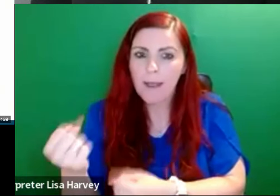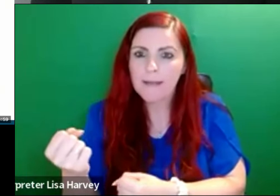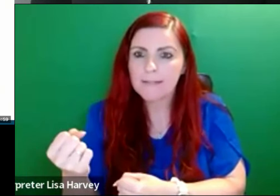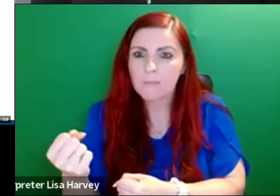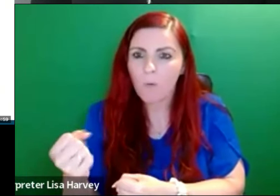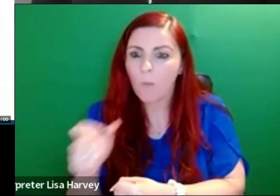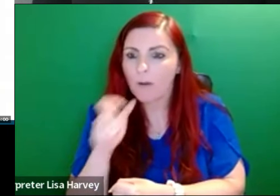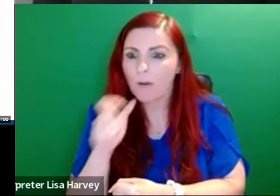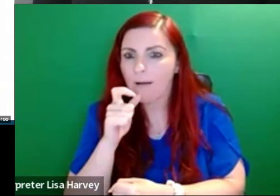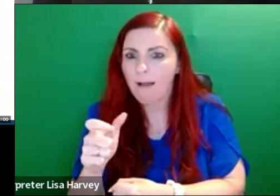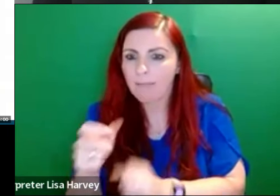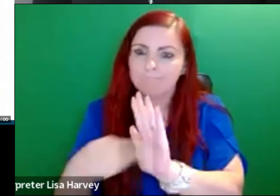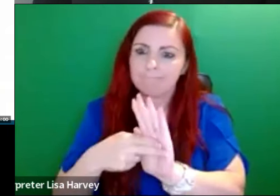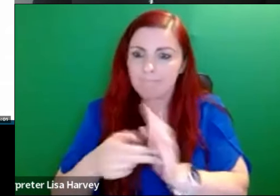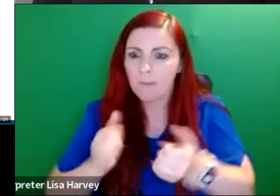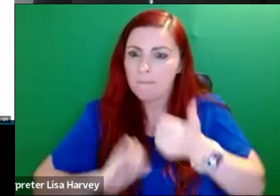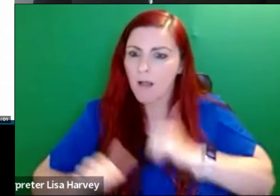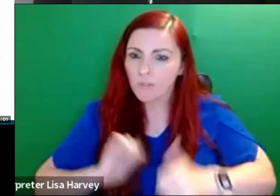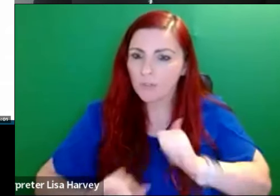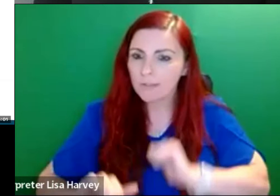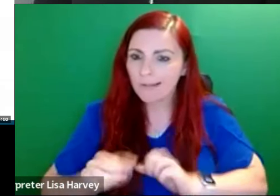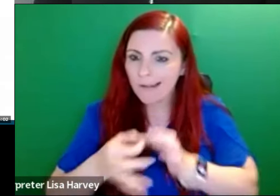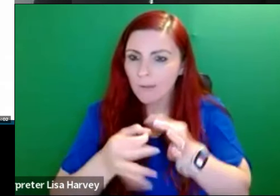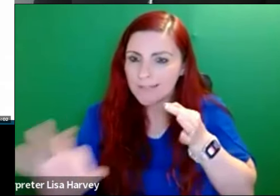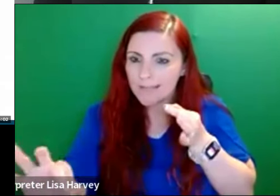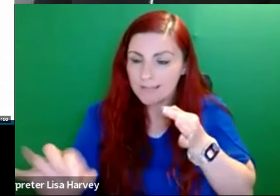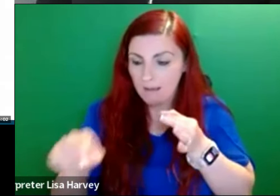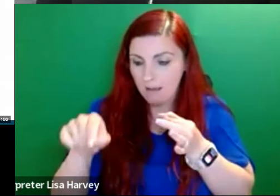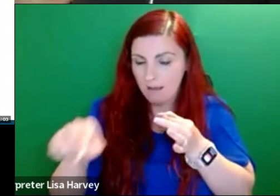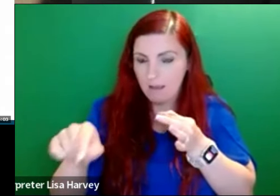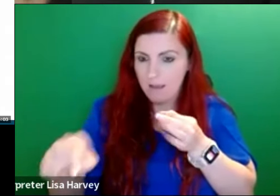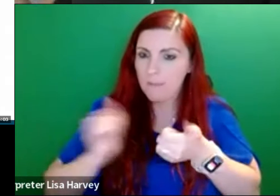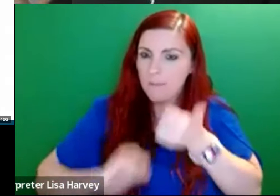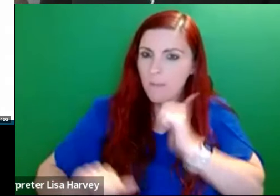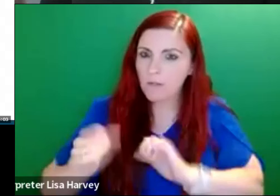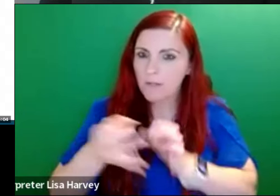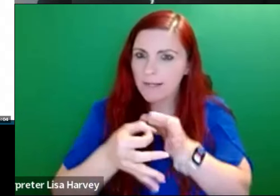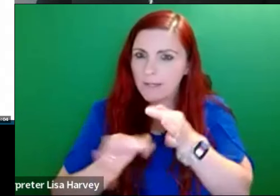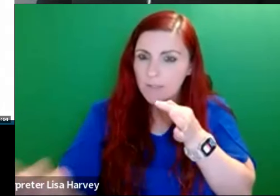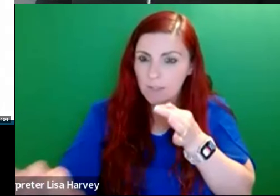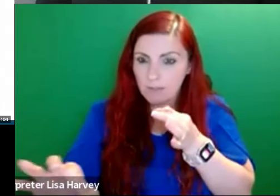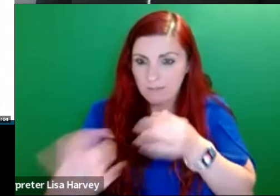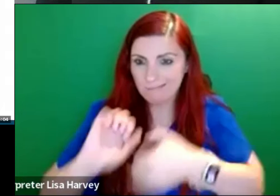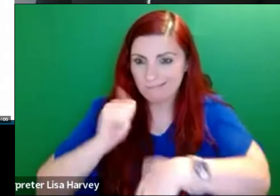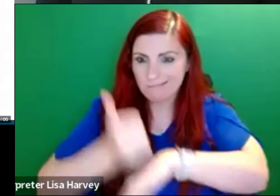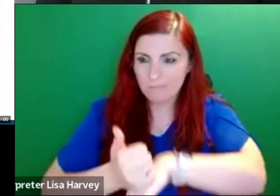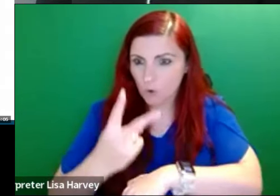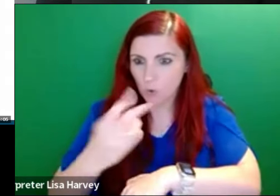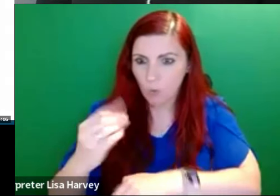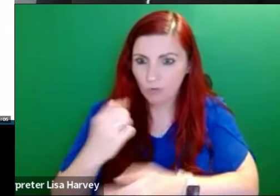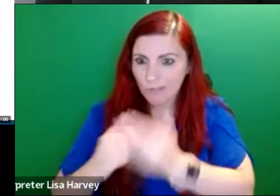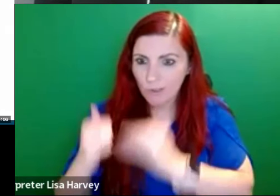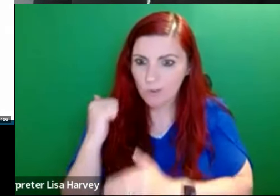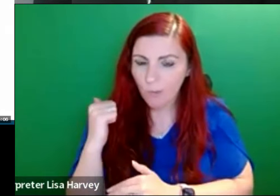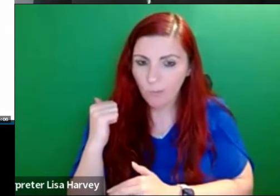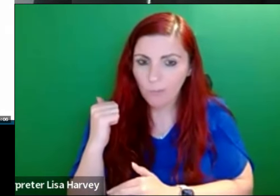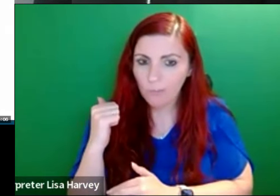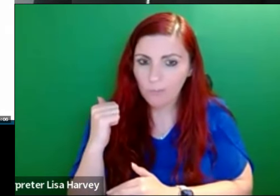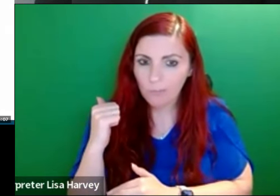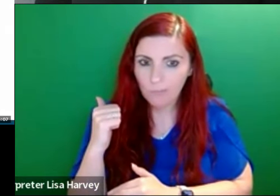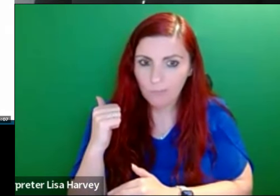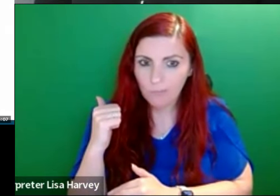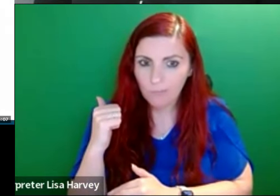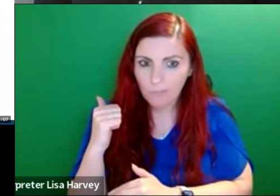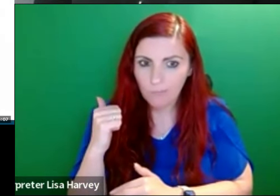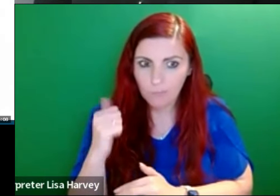linguistics. So modern linguistics was founded about 200 years ago. And you can see there, there's a huge